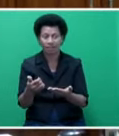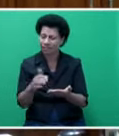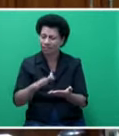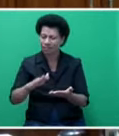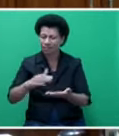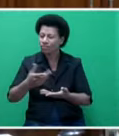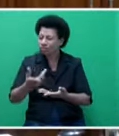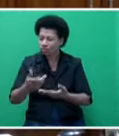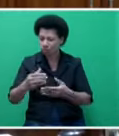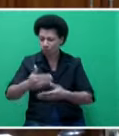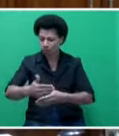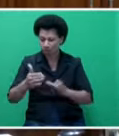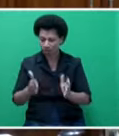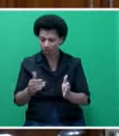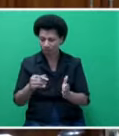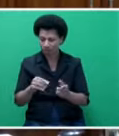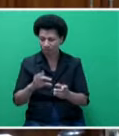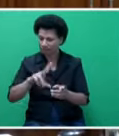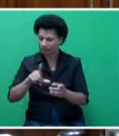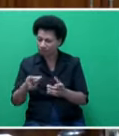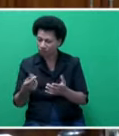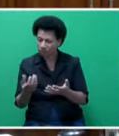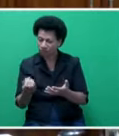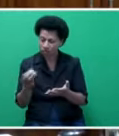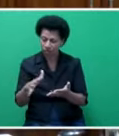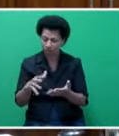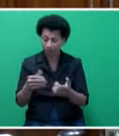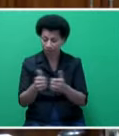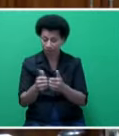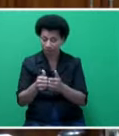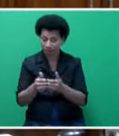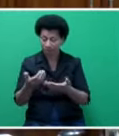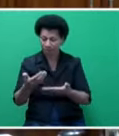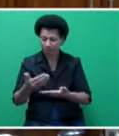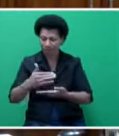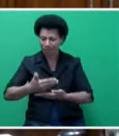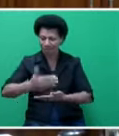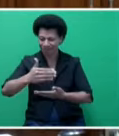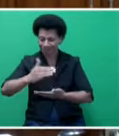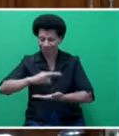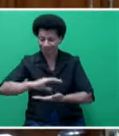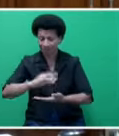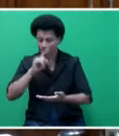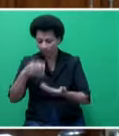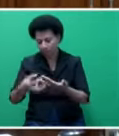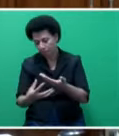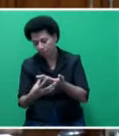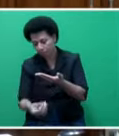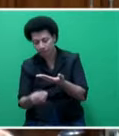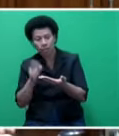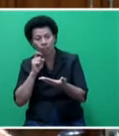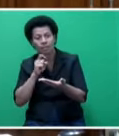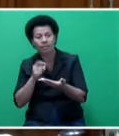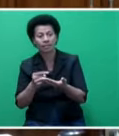container. So some people are already complying with it. It's actually paper with a bit of glaze on it, and it does not leak at all. That's